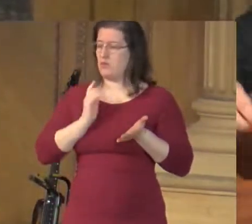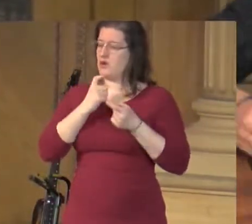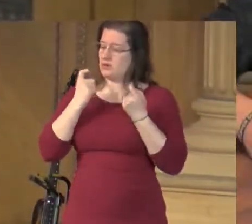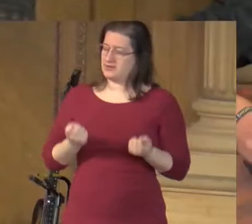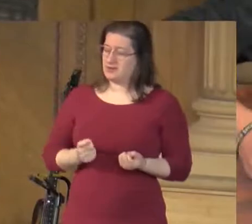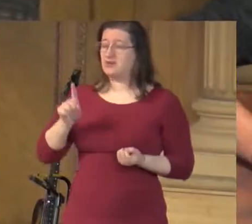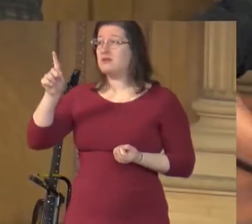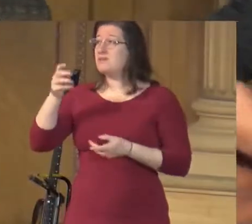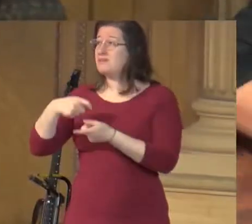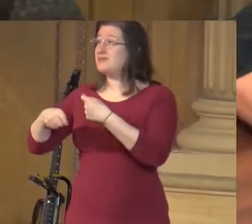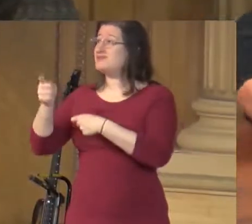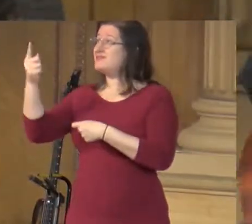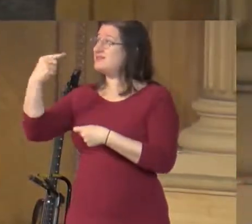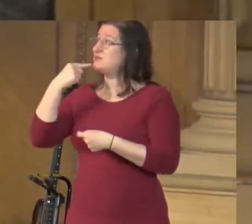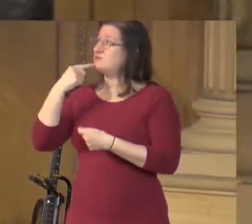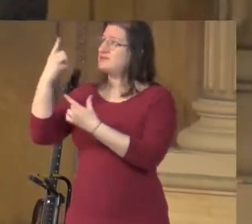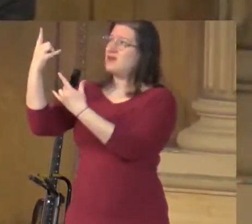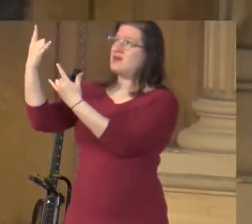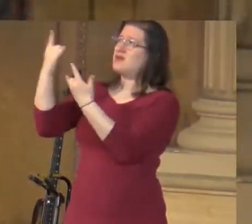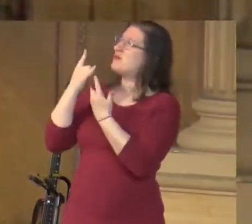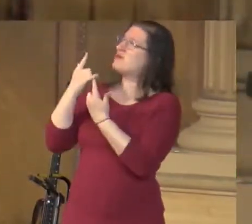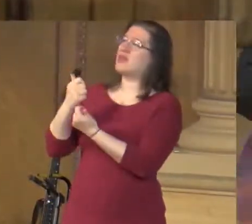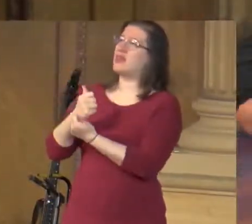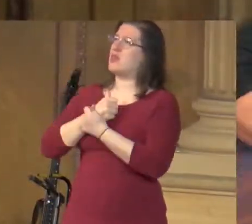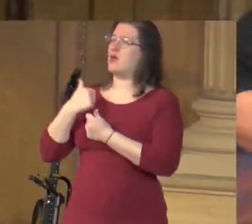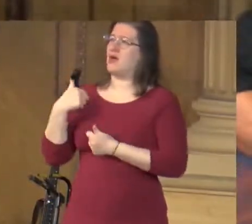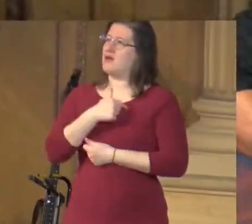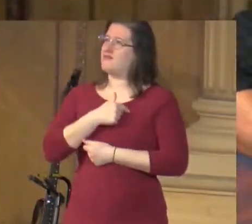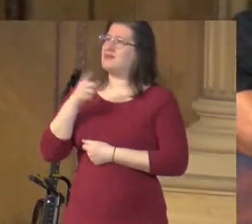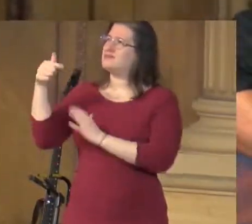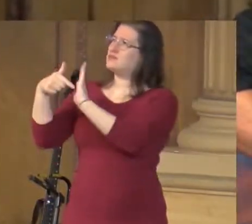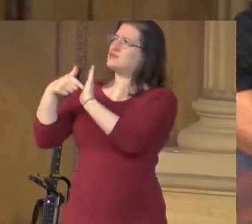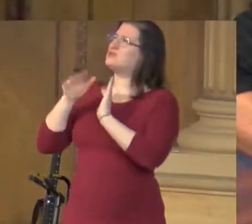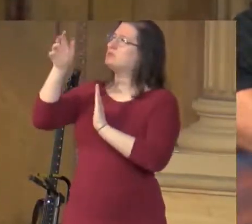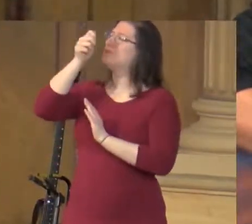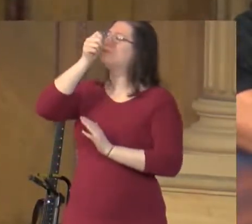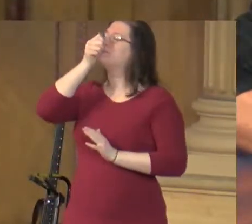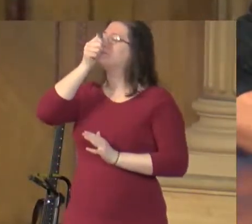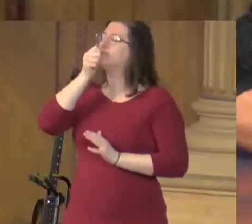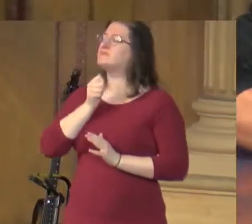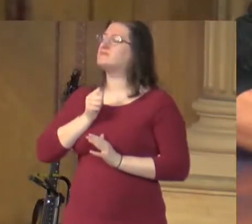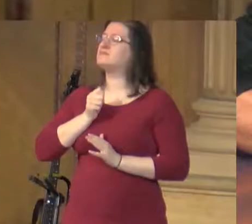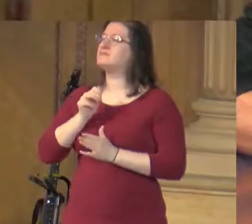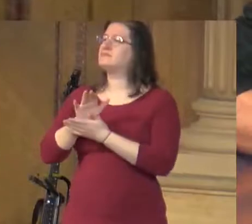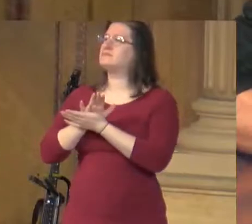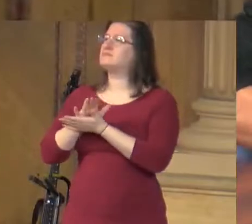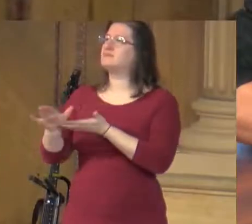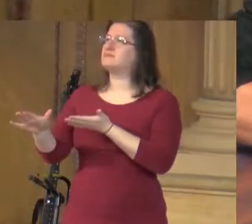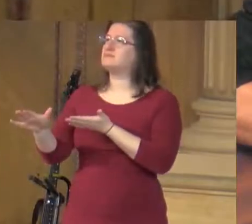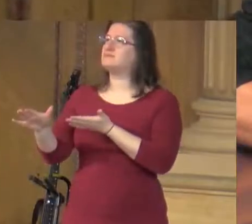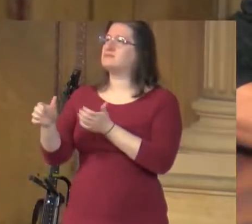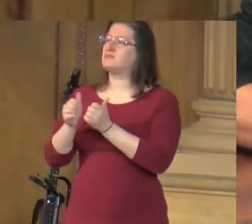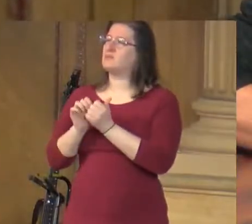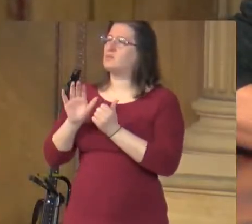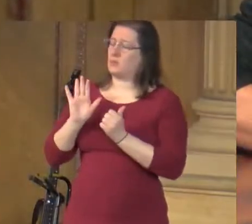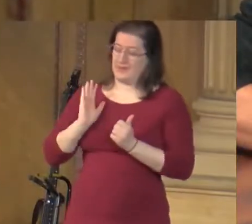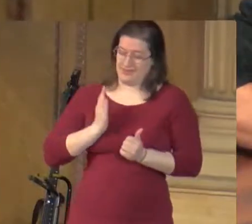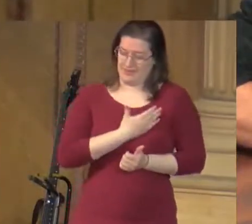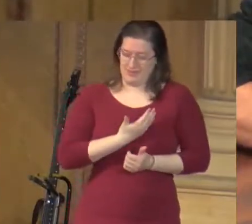but instead you've chosen to love us and to show us how patient and kind you are with your foolish weak and bitter children